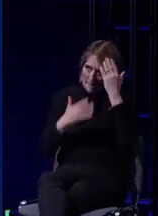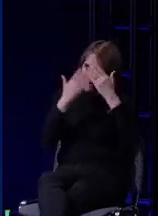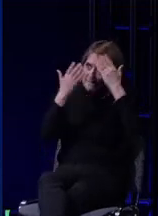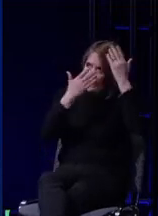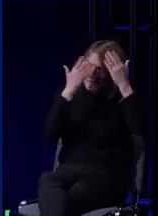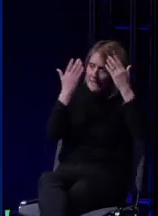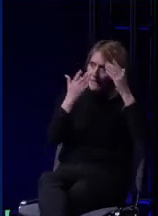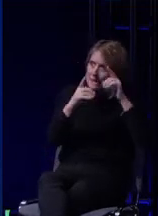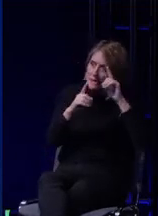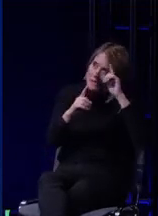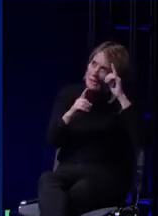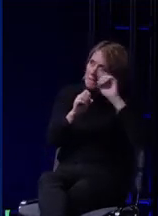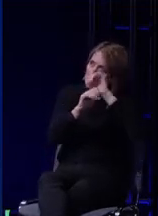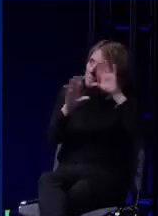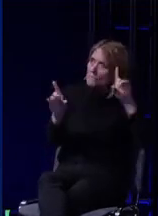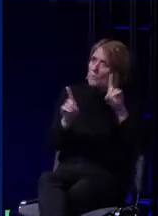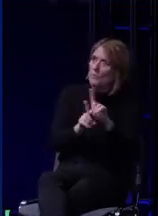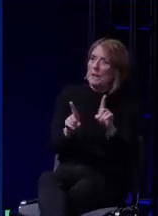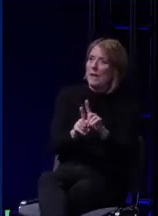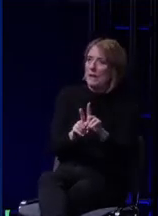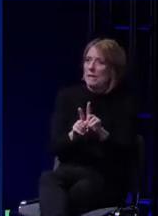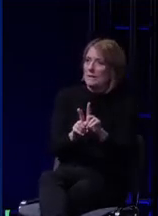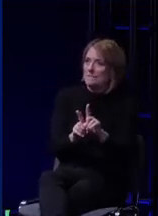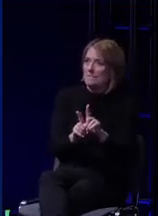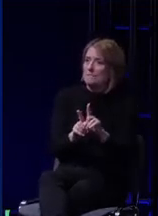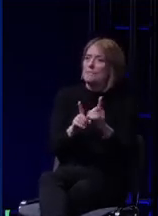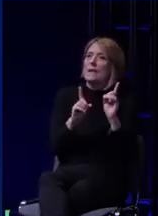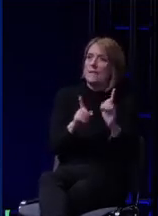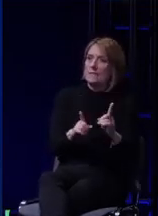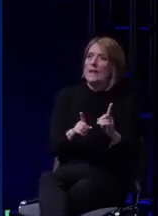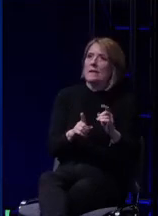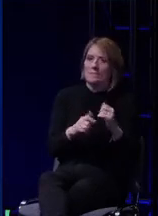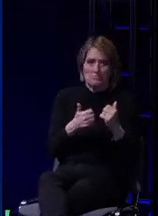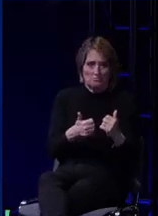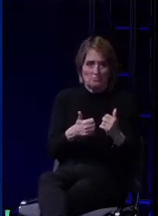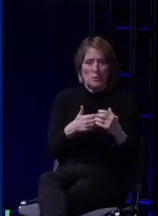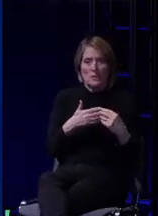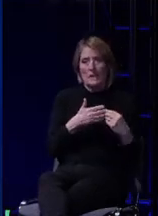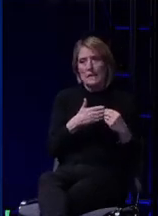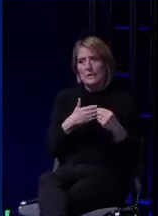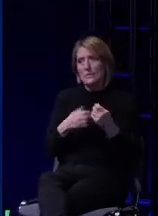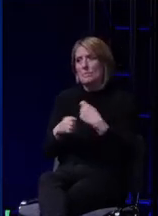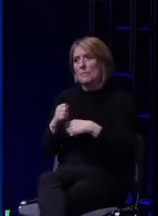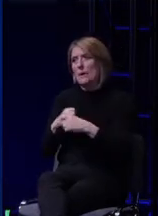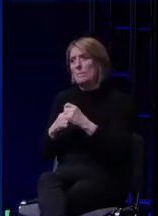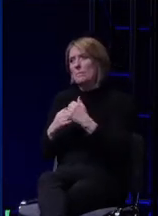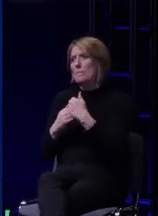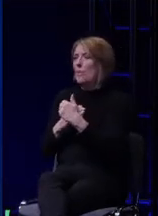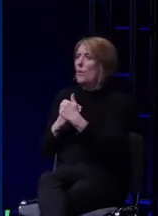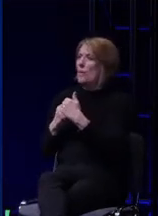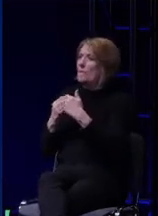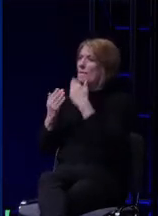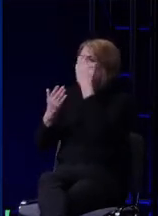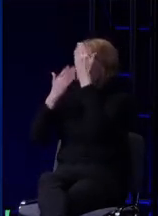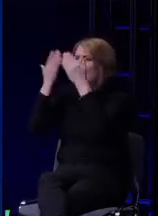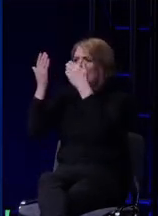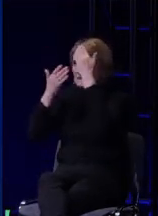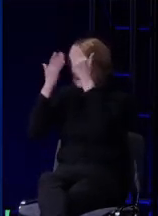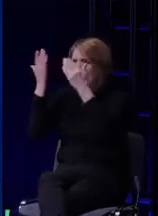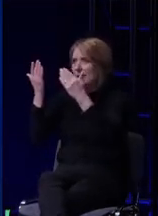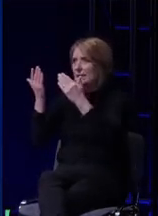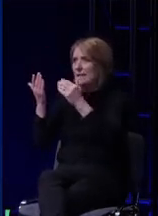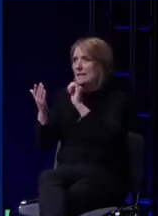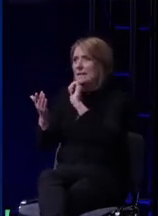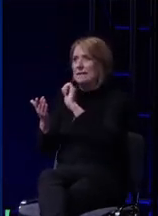what murdering a person might feel like, and we thought that was going to lead into more like a fantasy version, which we then sort of linked up